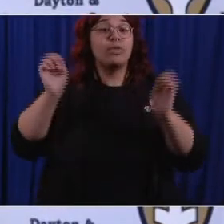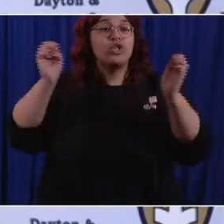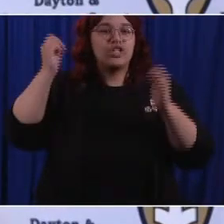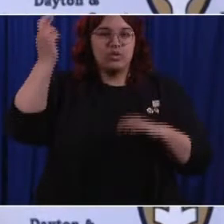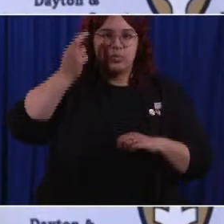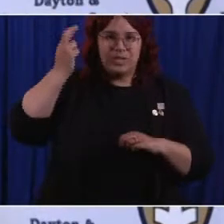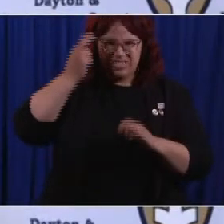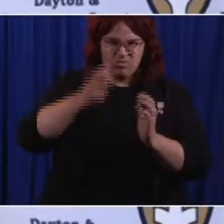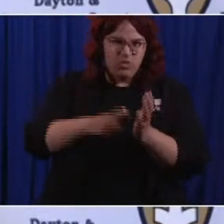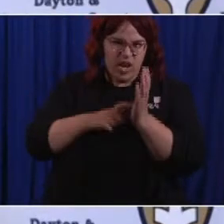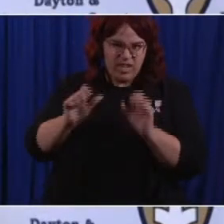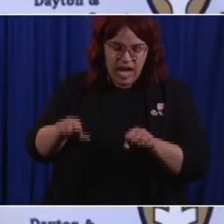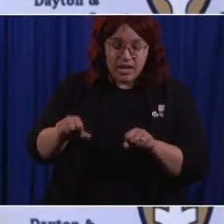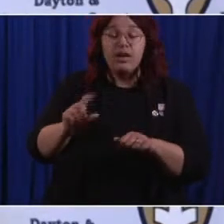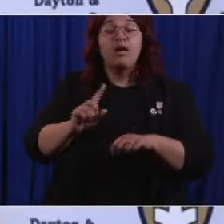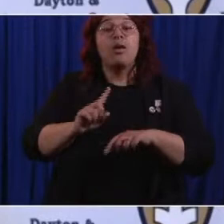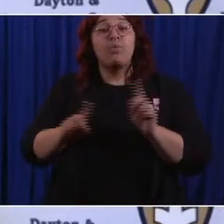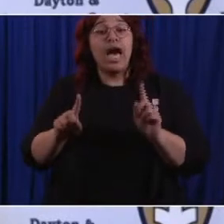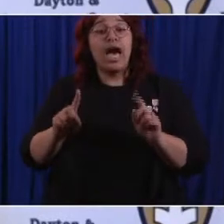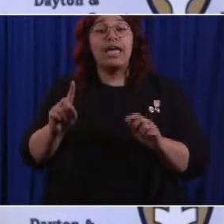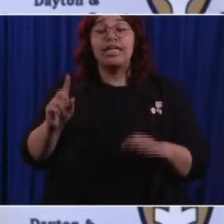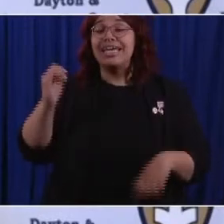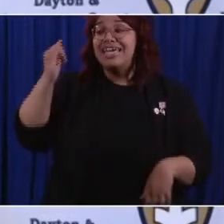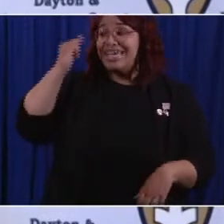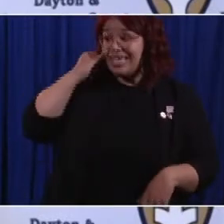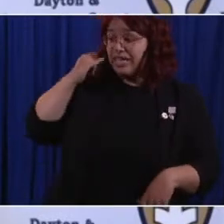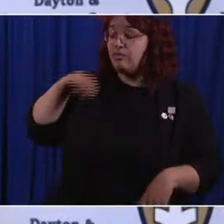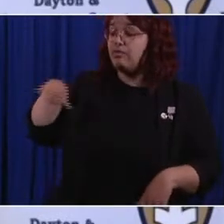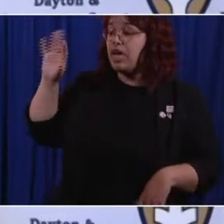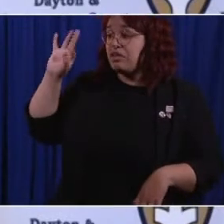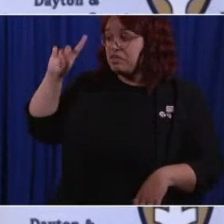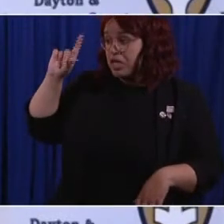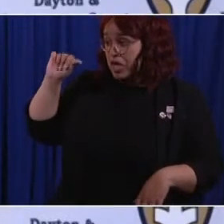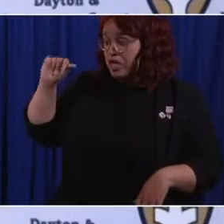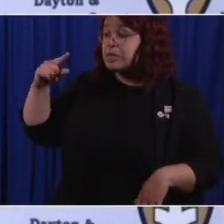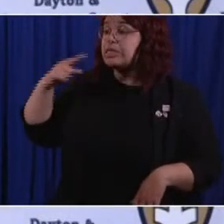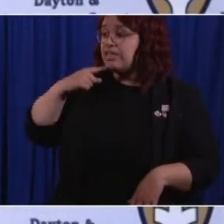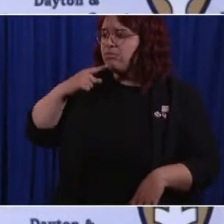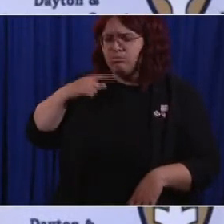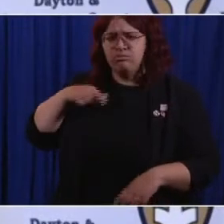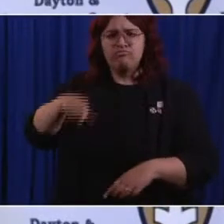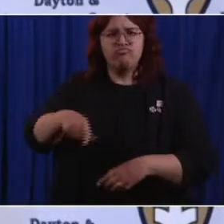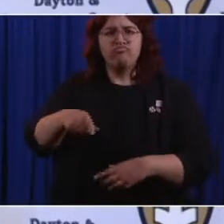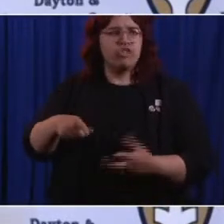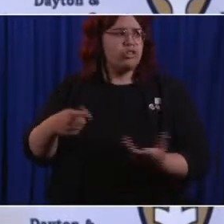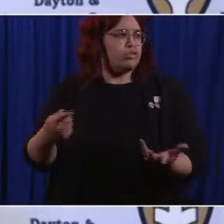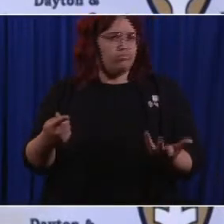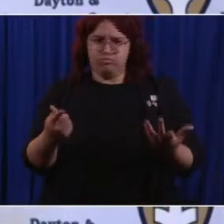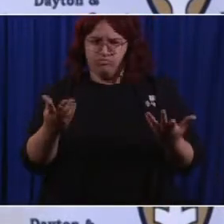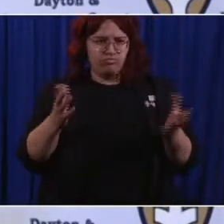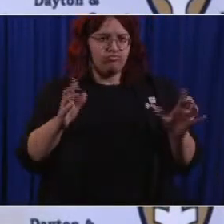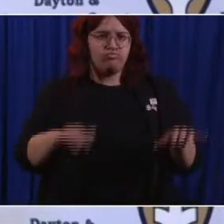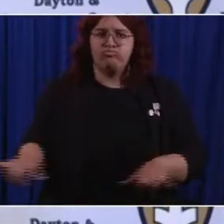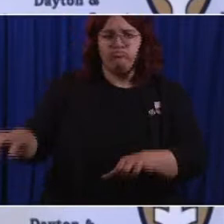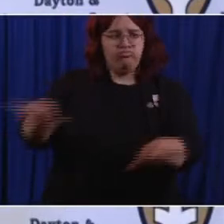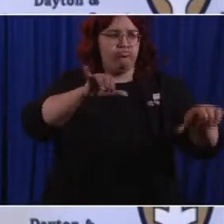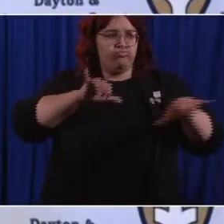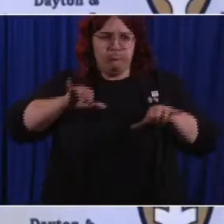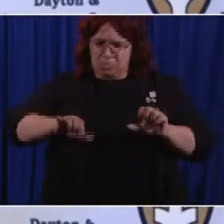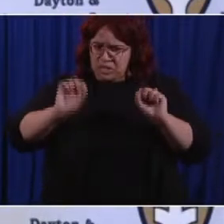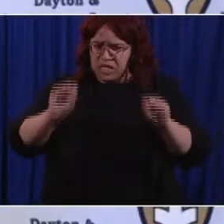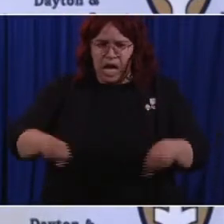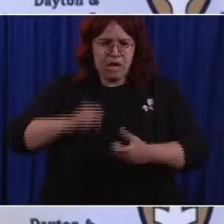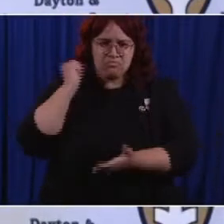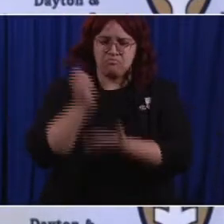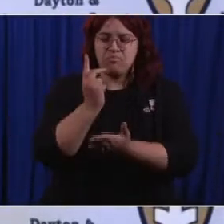actual authorization by the FDA for regular vaccination use, why not require it